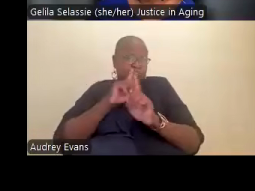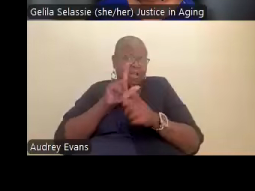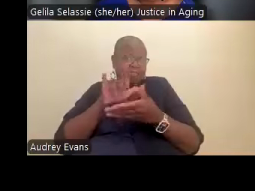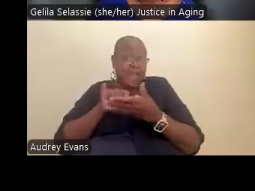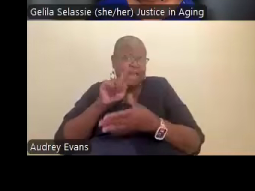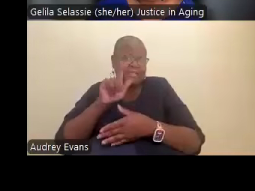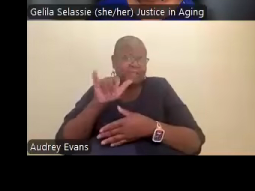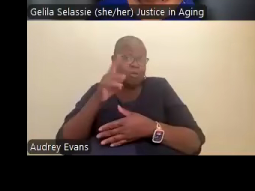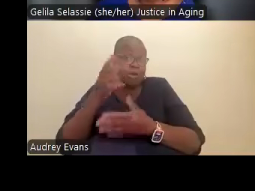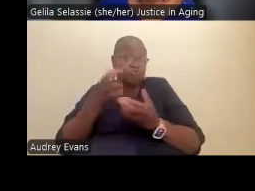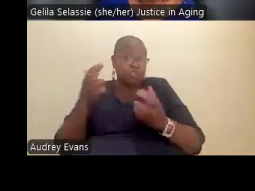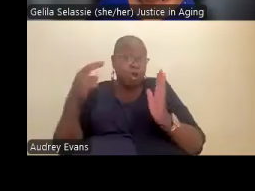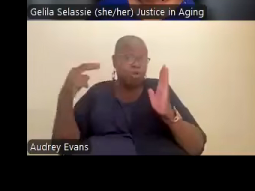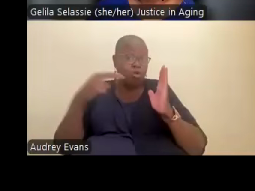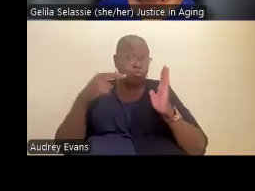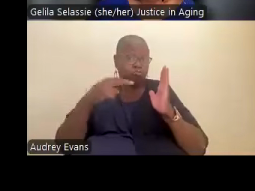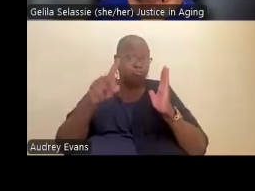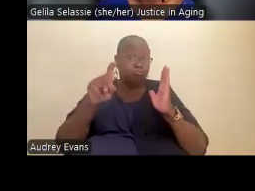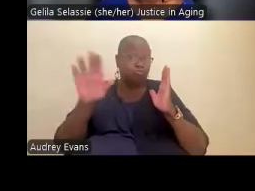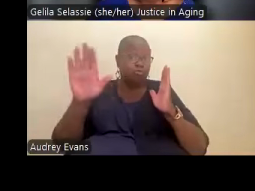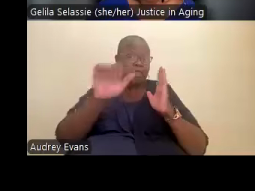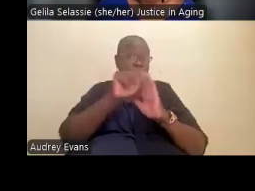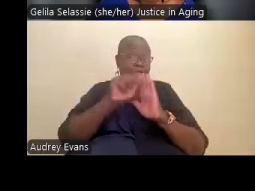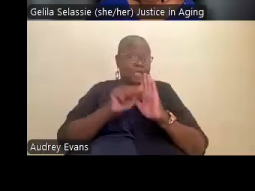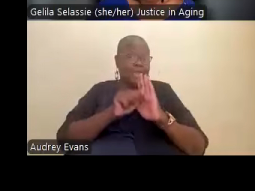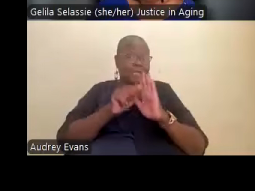one resource they can look to for what's available in their state?